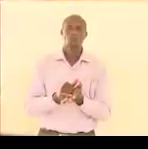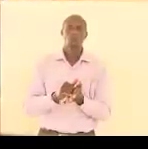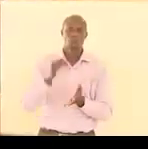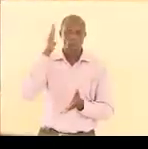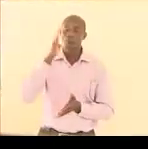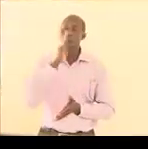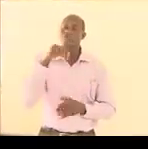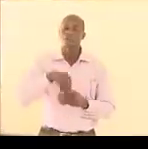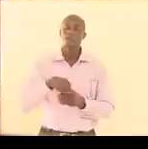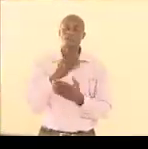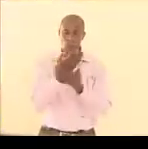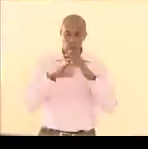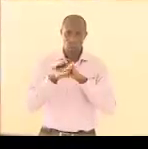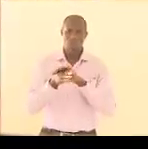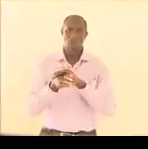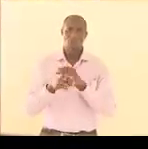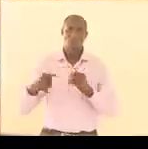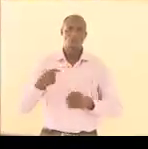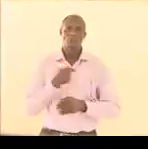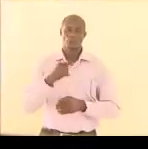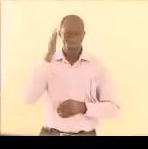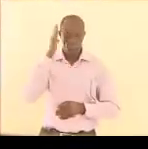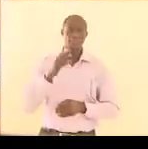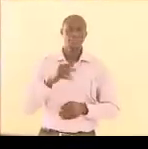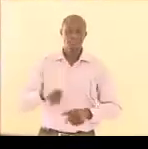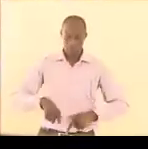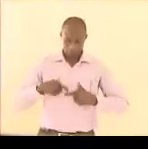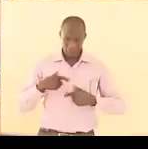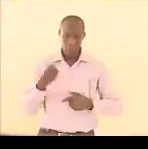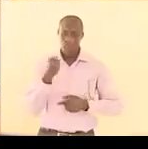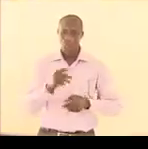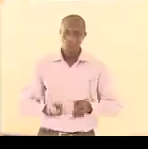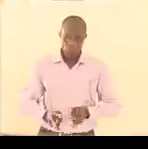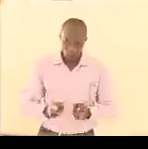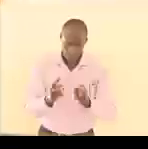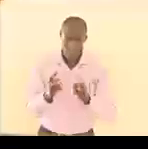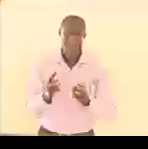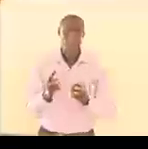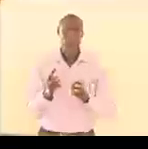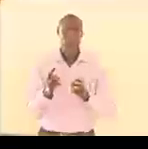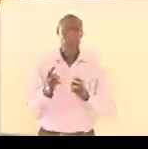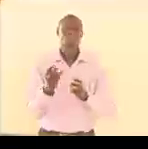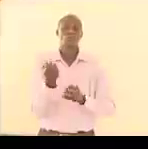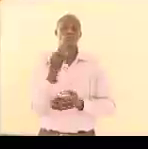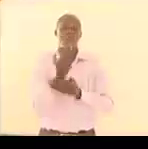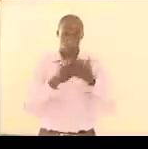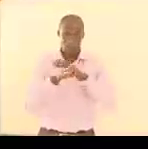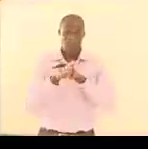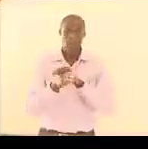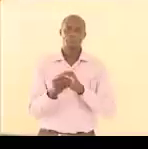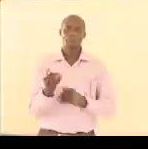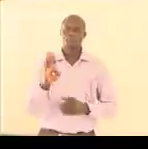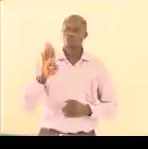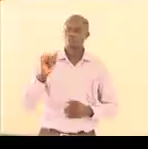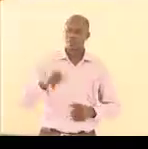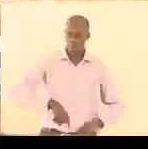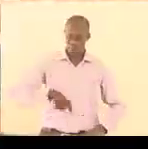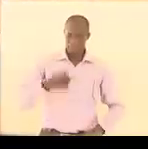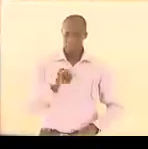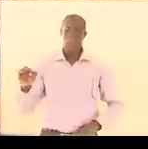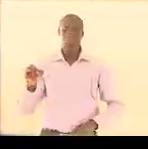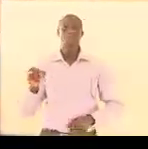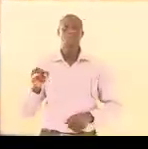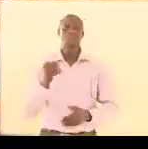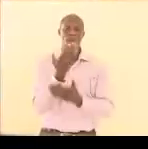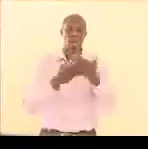we will be in heaven, but we will not live in the way of the world. By living heavenly life, even here. Can you say that?